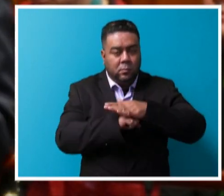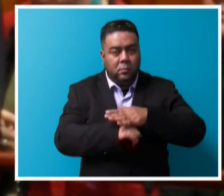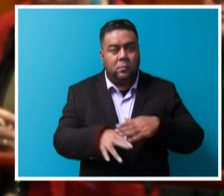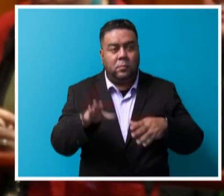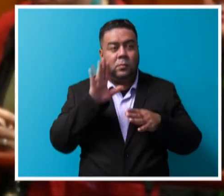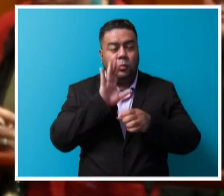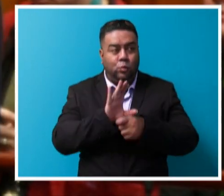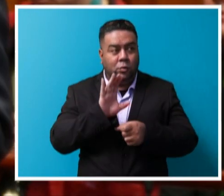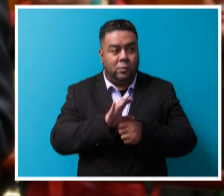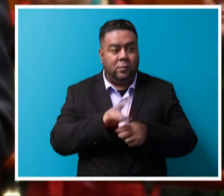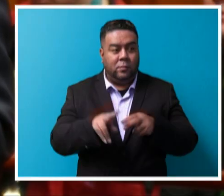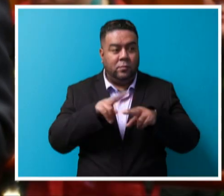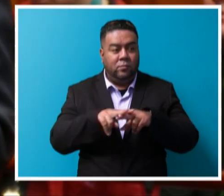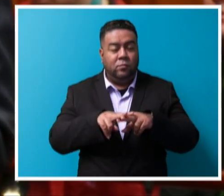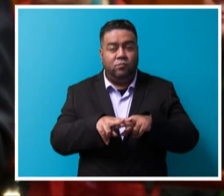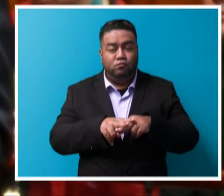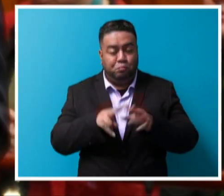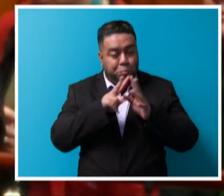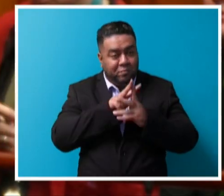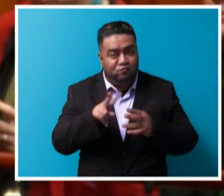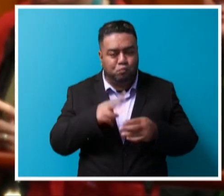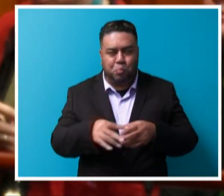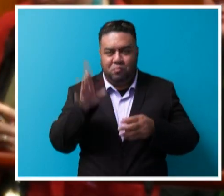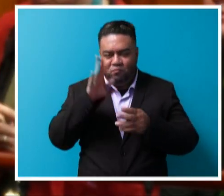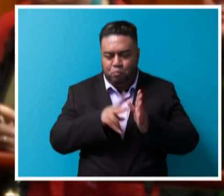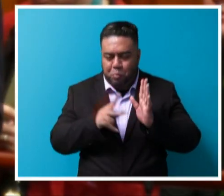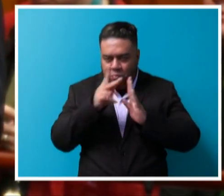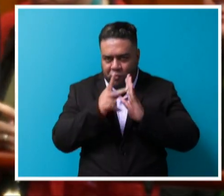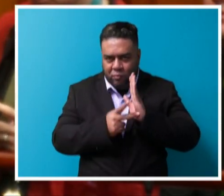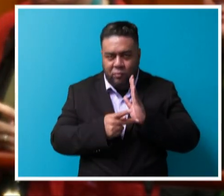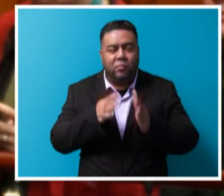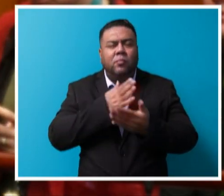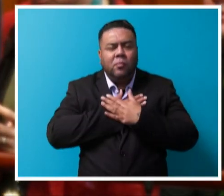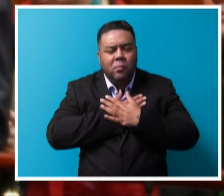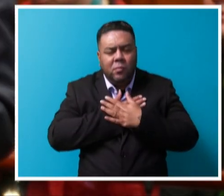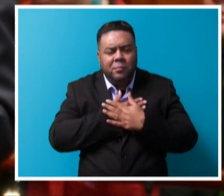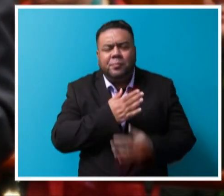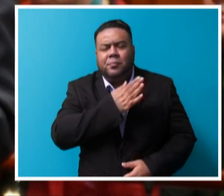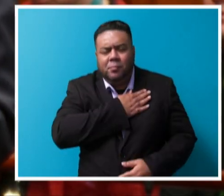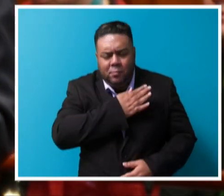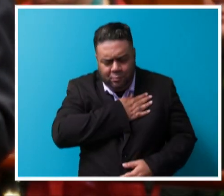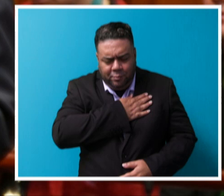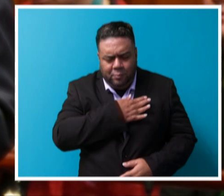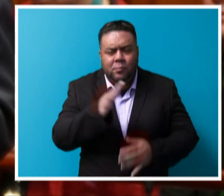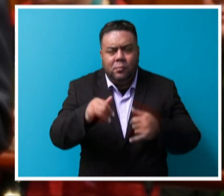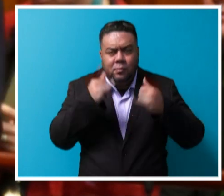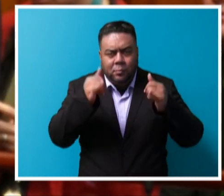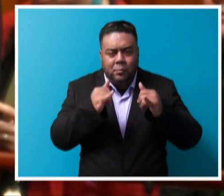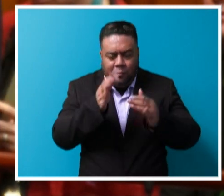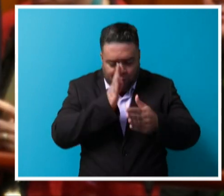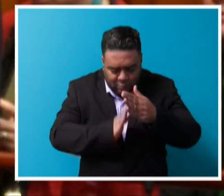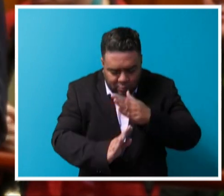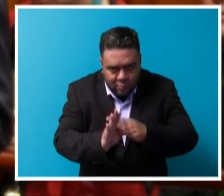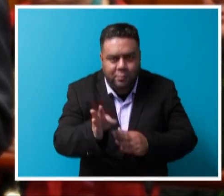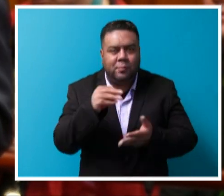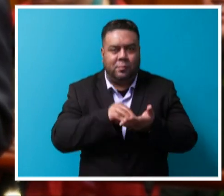continue to draw strength from the principle of love, compassion, justice, humility, and service.